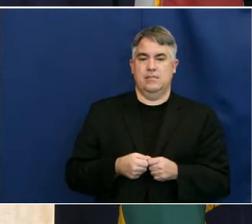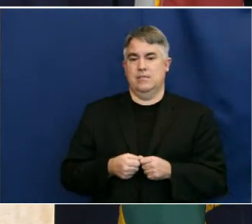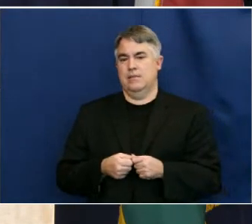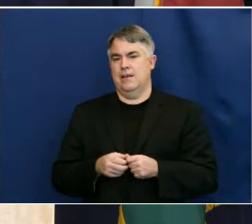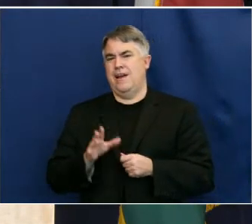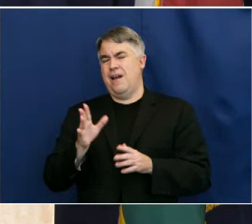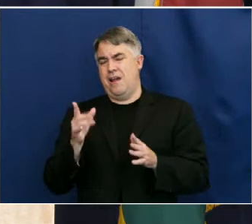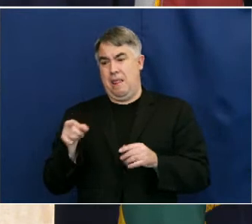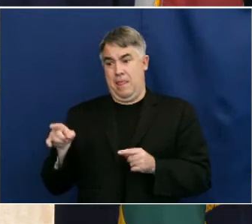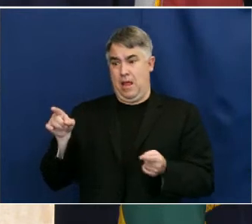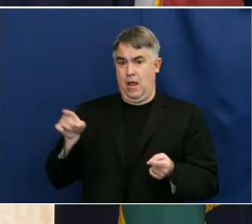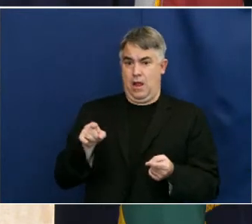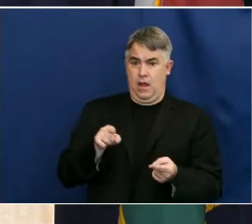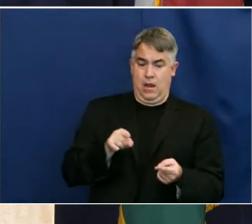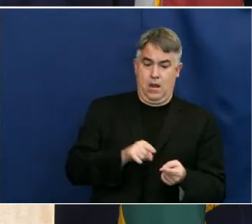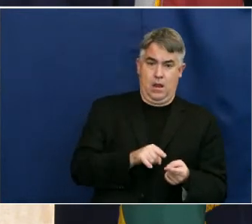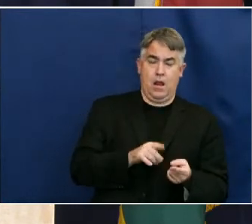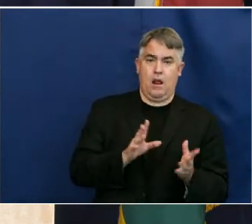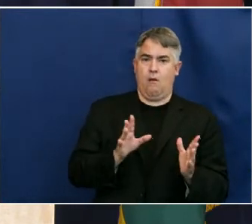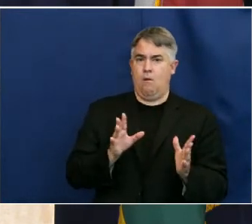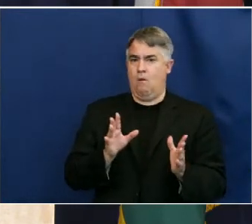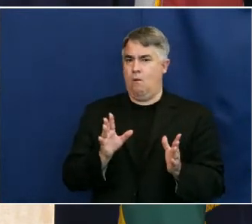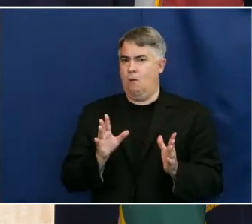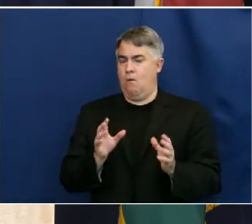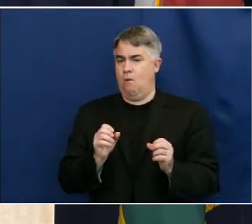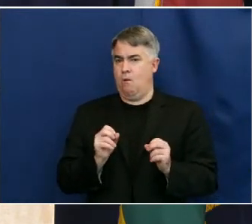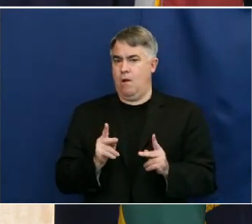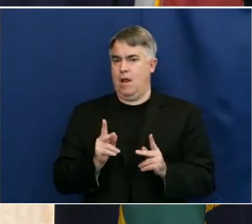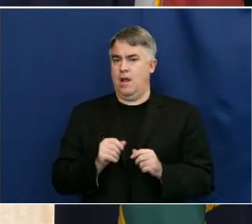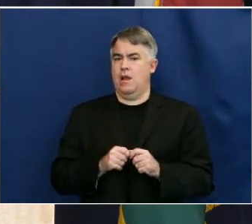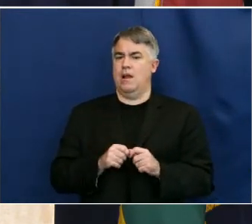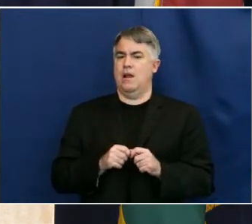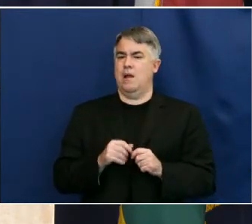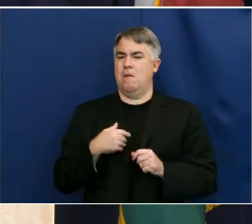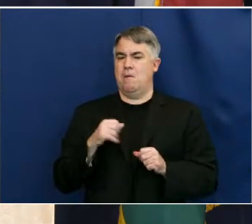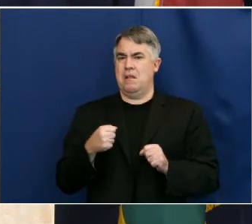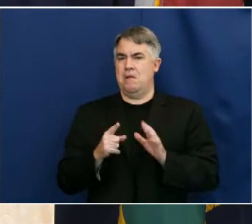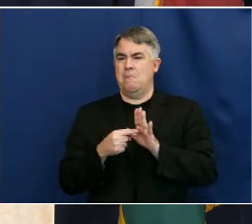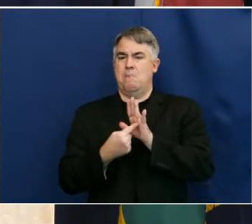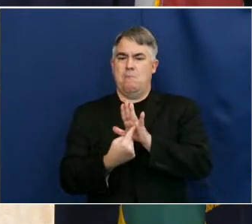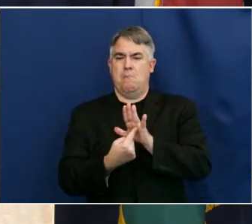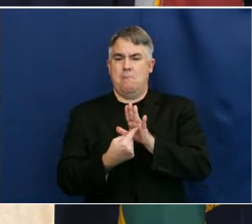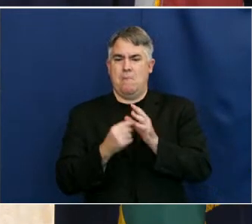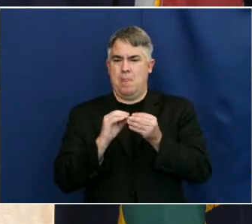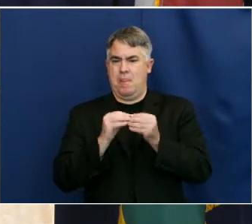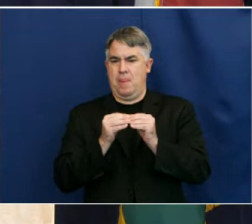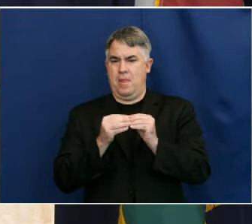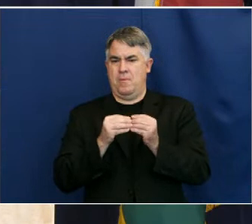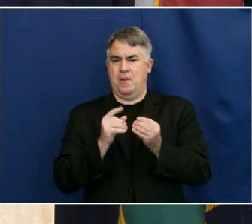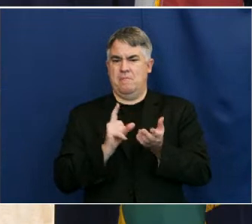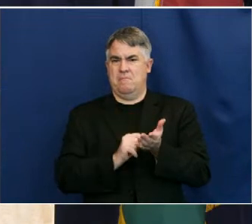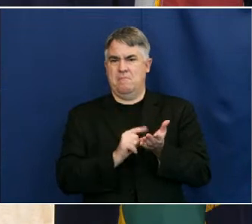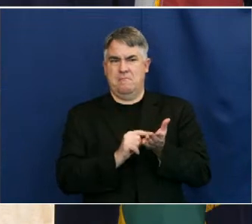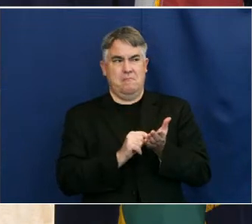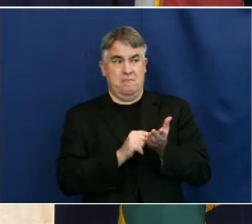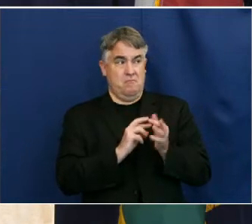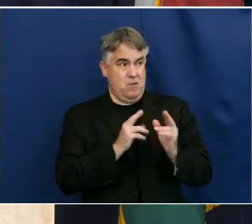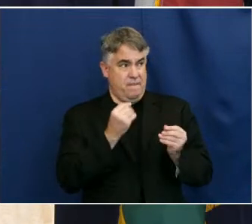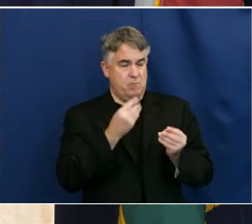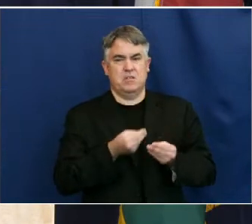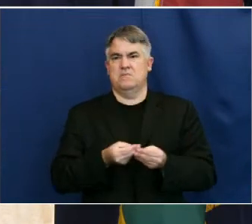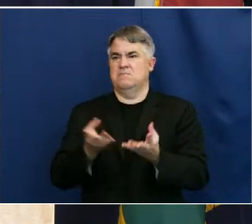the actual stats for you. We do that for hospitalizations and ICUs. And in the